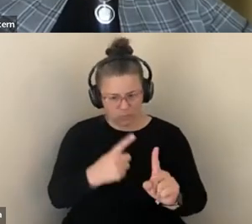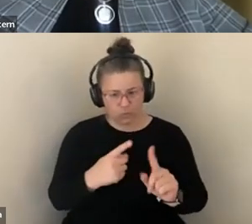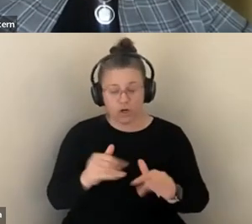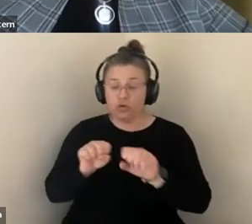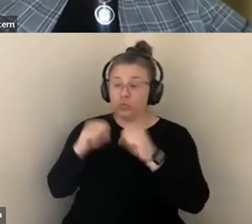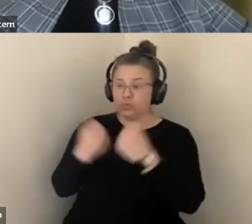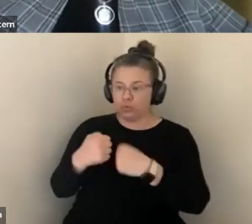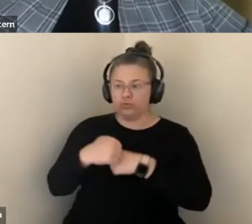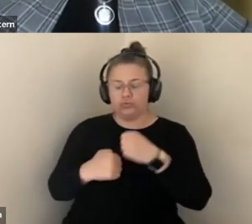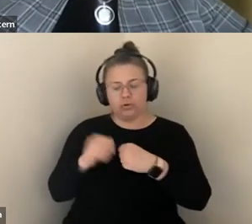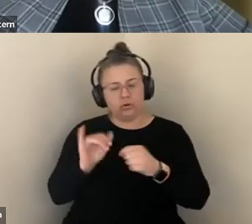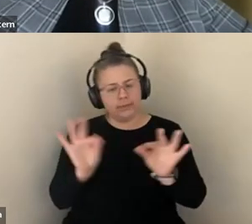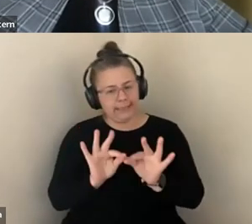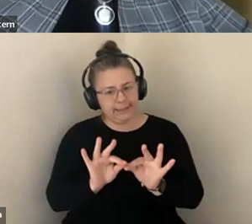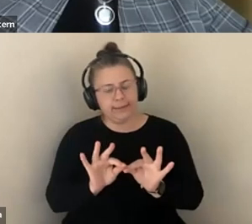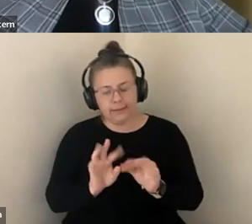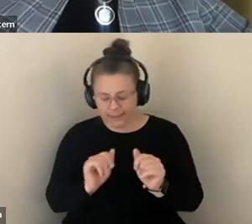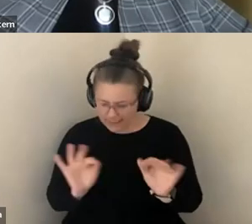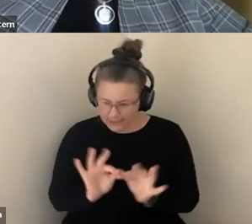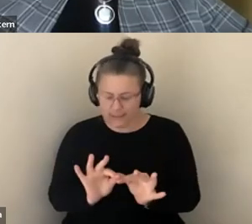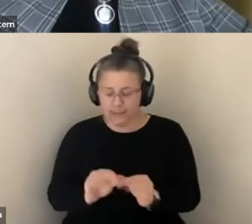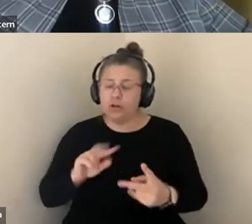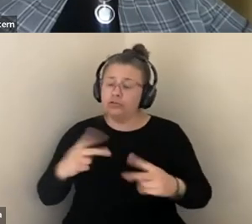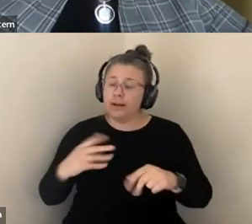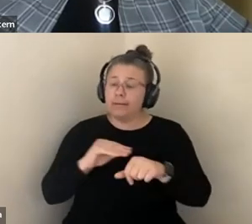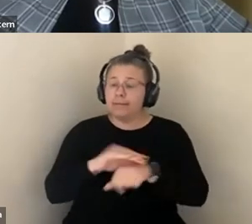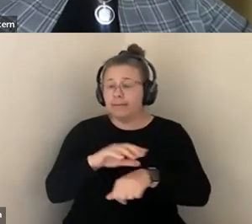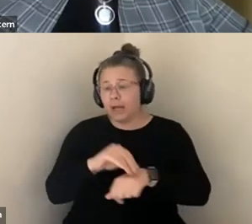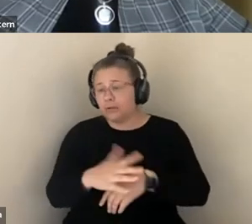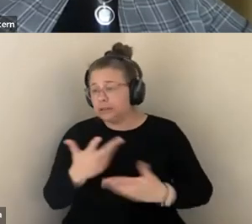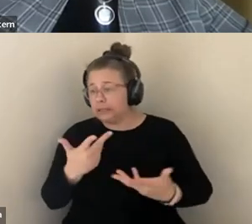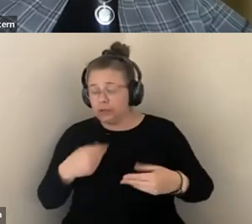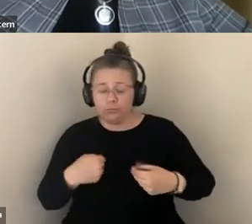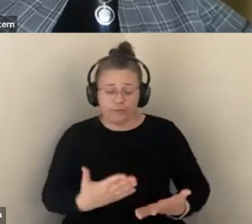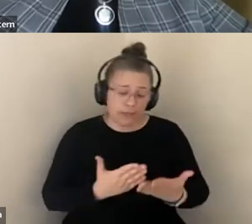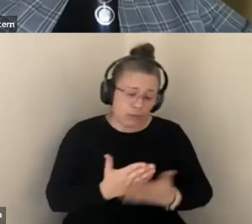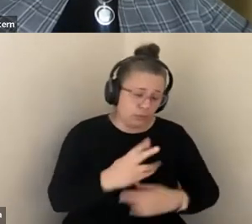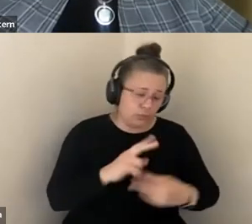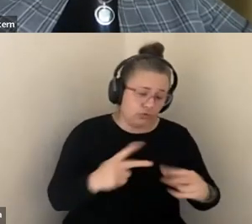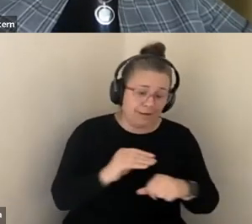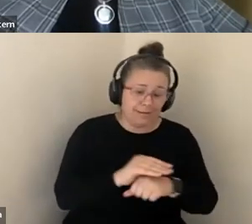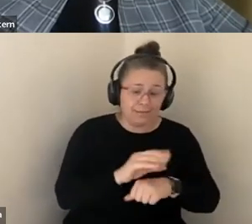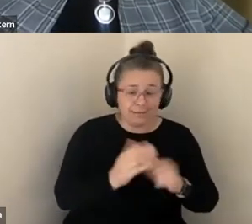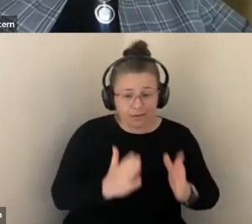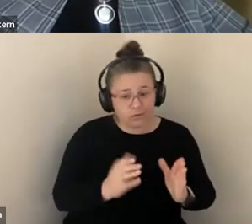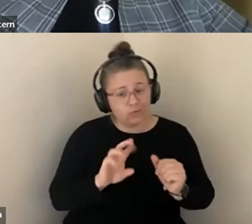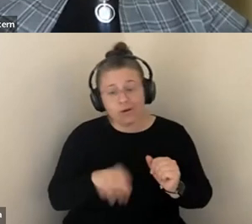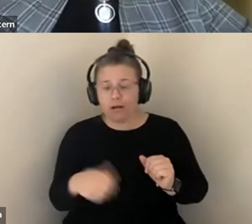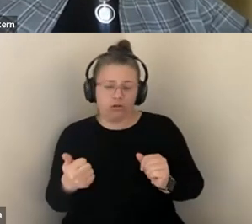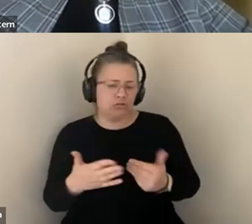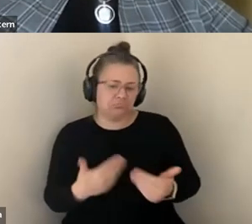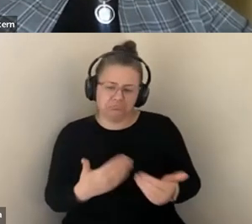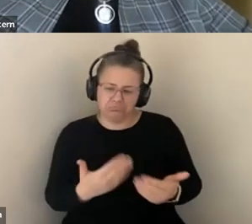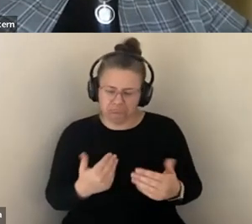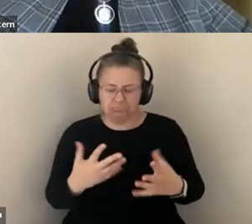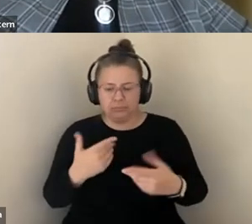really key here. We can ensure that genetic counseling, whether that's being provided by genetic counselors or others, is being done in such a way that it really